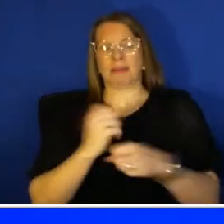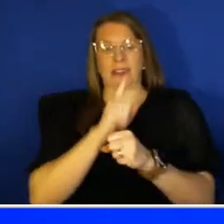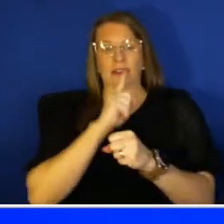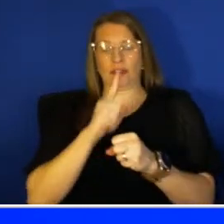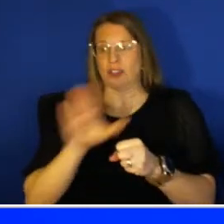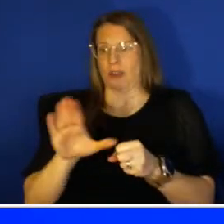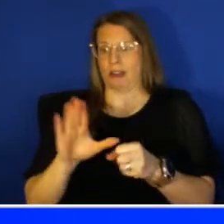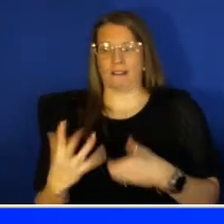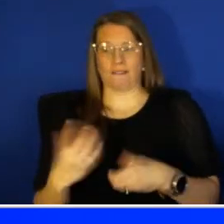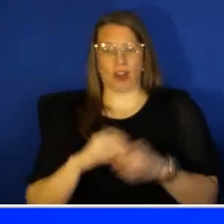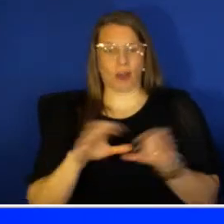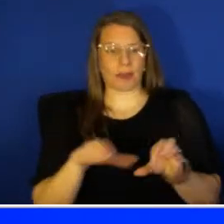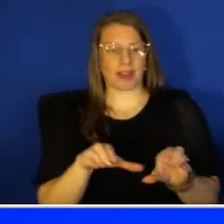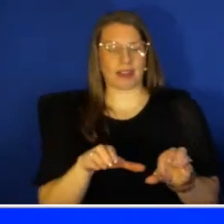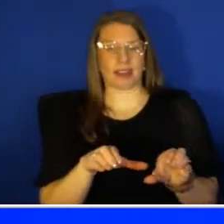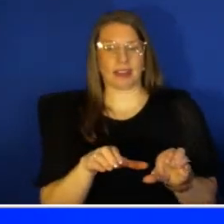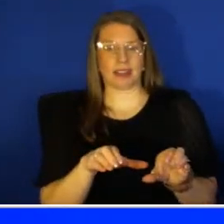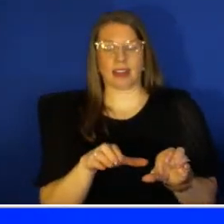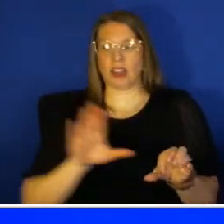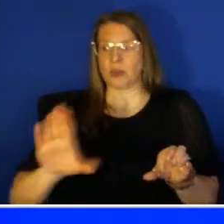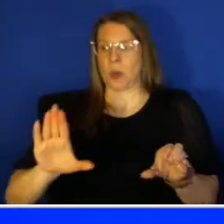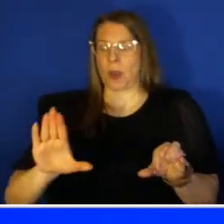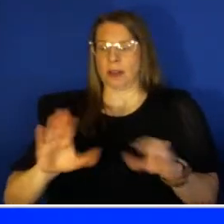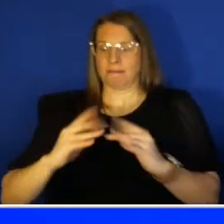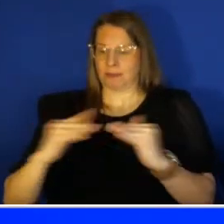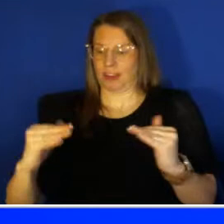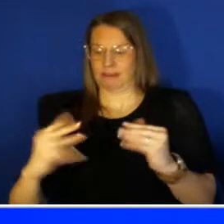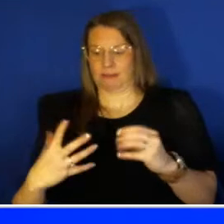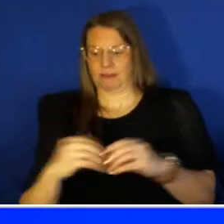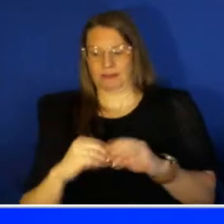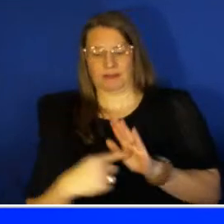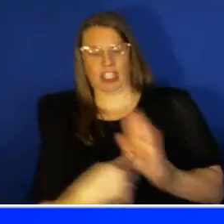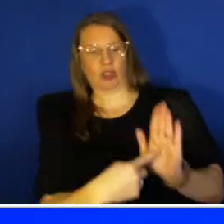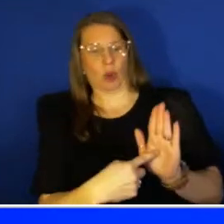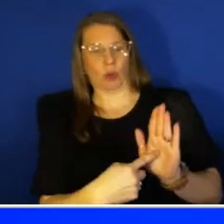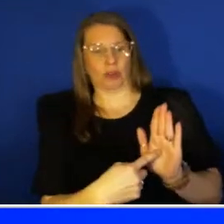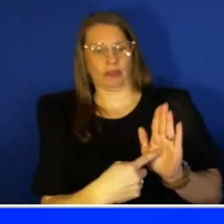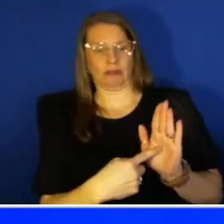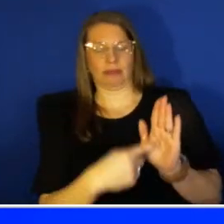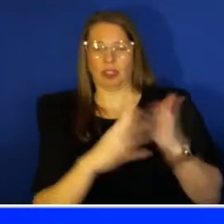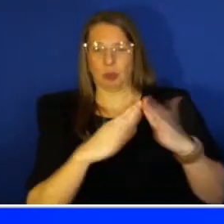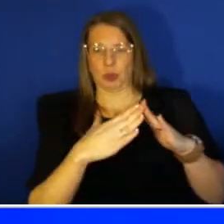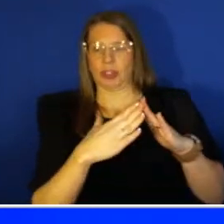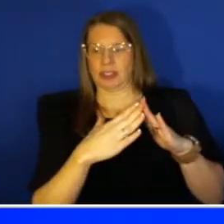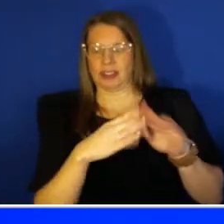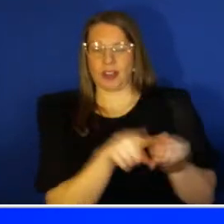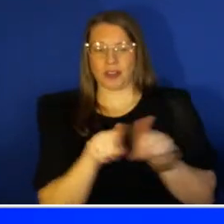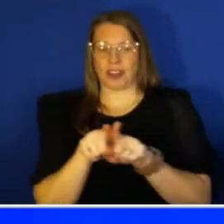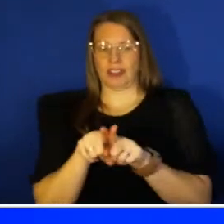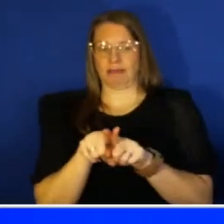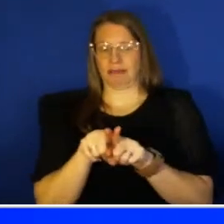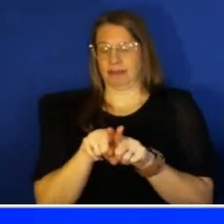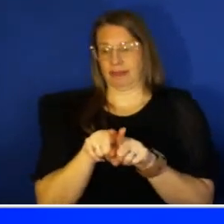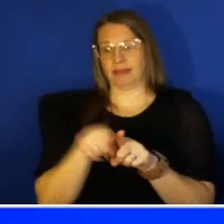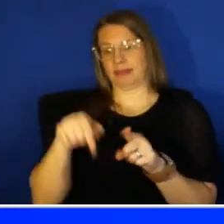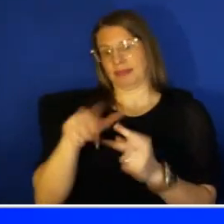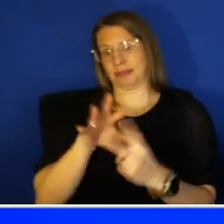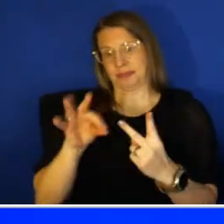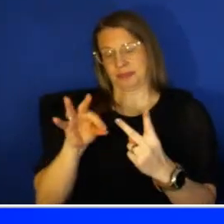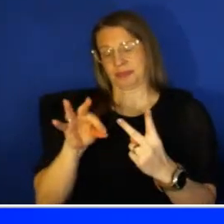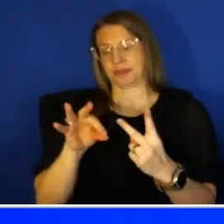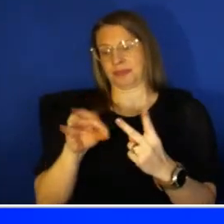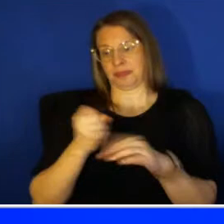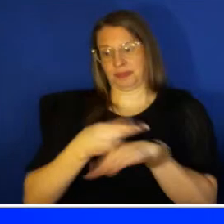your representation is shown through the community, as well as this is an option to overcome some of the